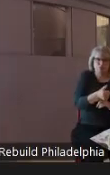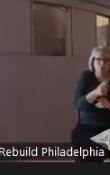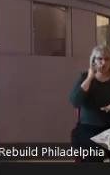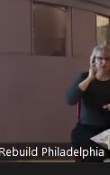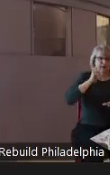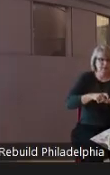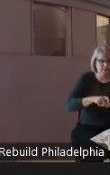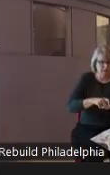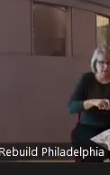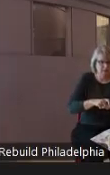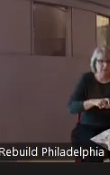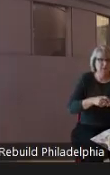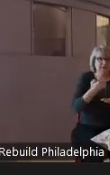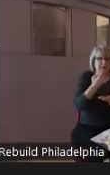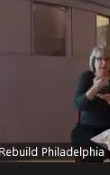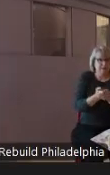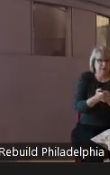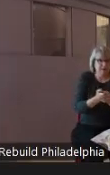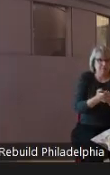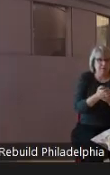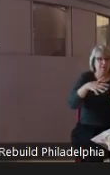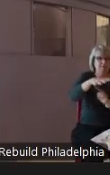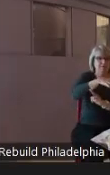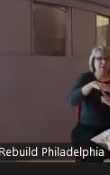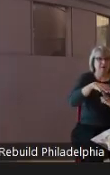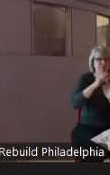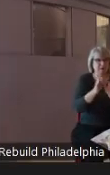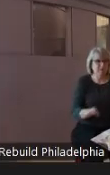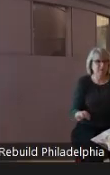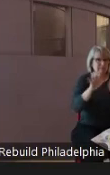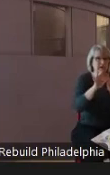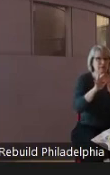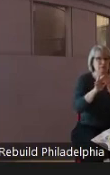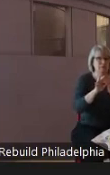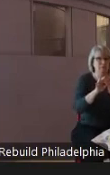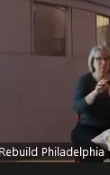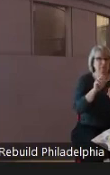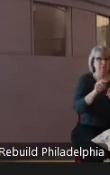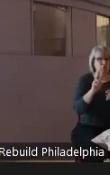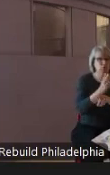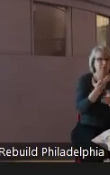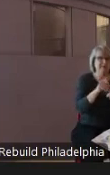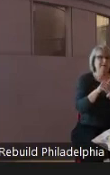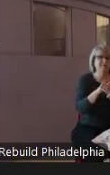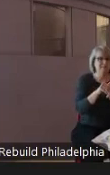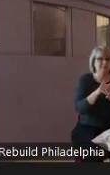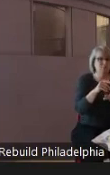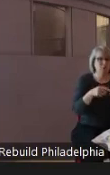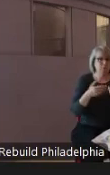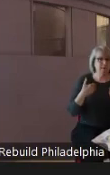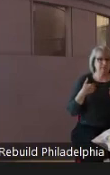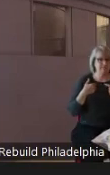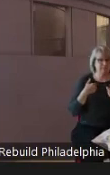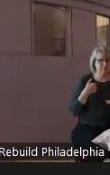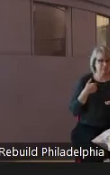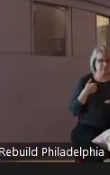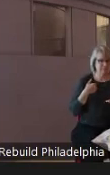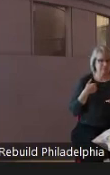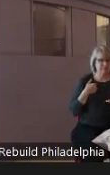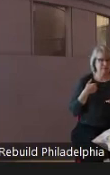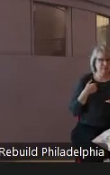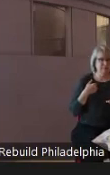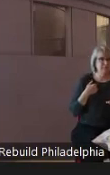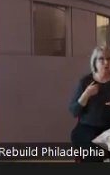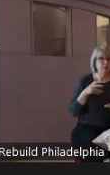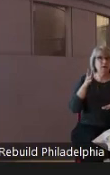the economic and environmental value of reusing what was already there, but also from